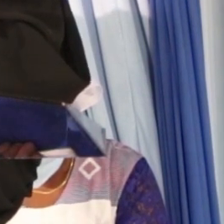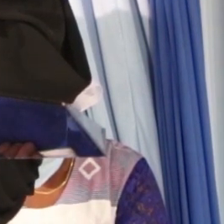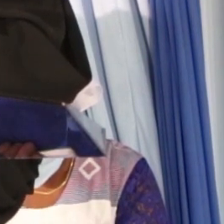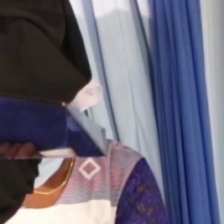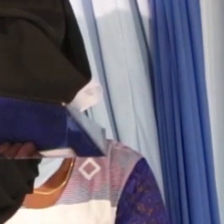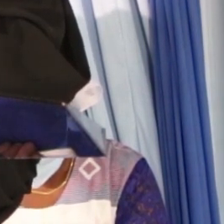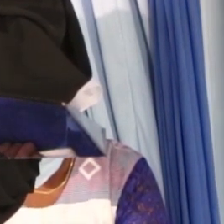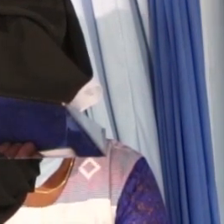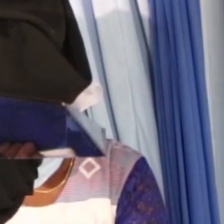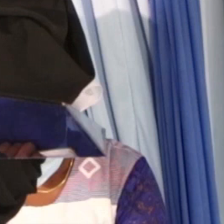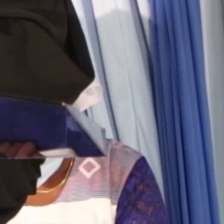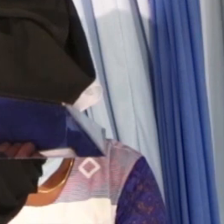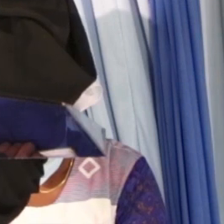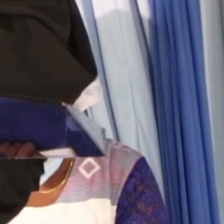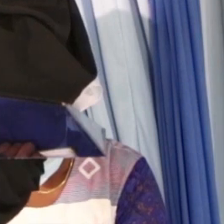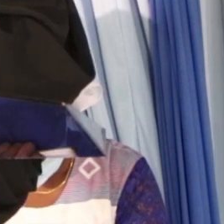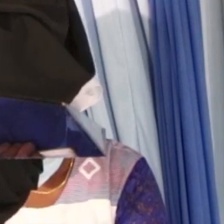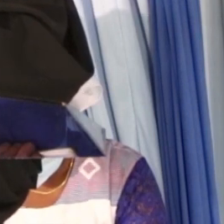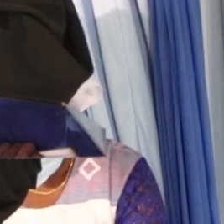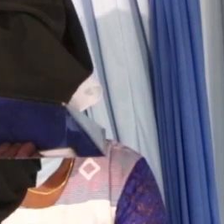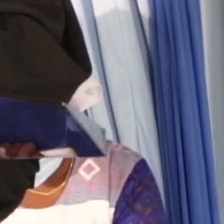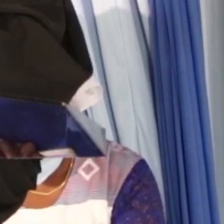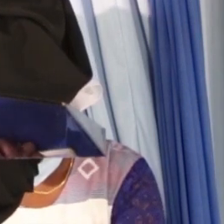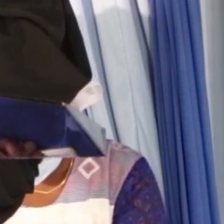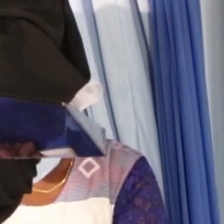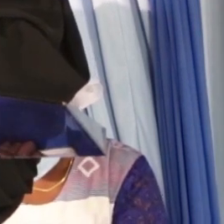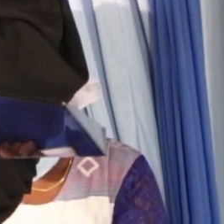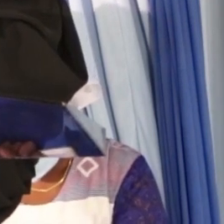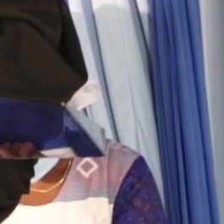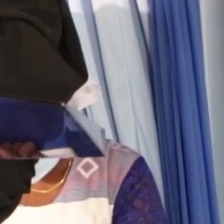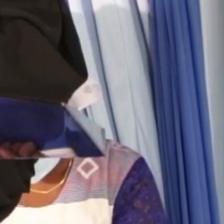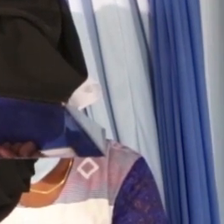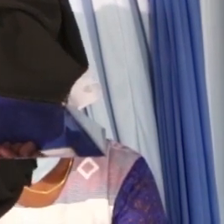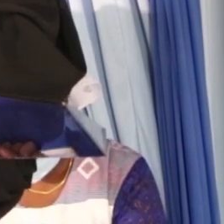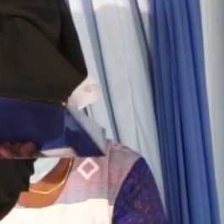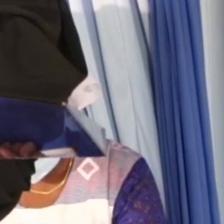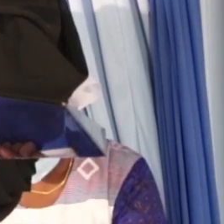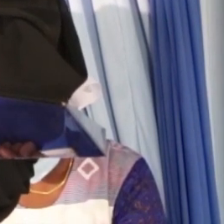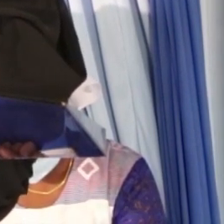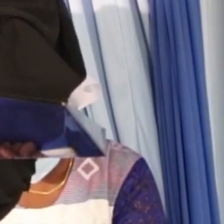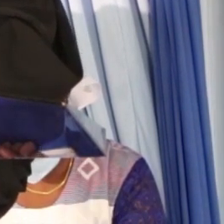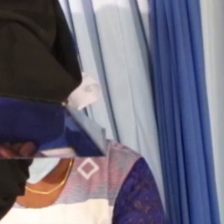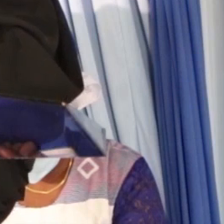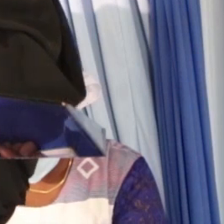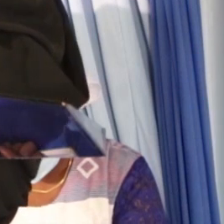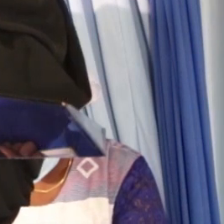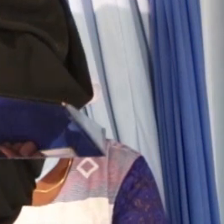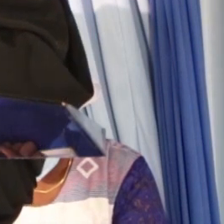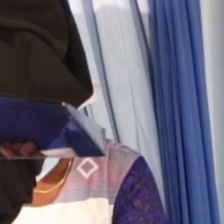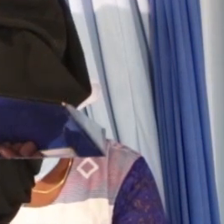us. Every challenge that may be threatening our lives, we need you, God, we need your